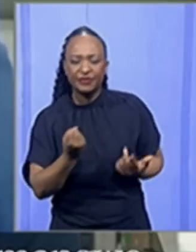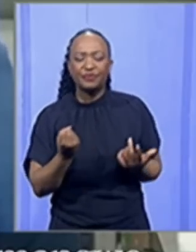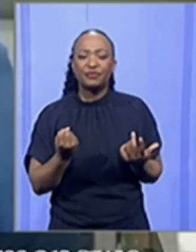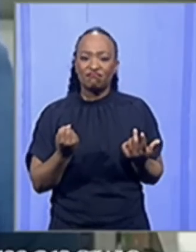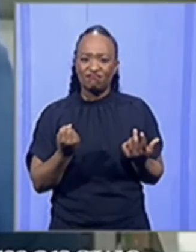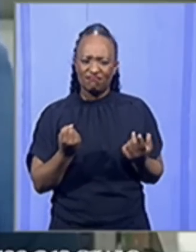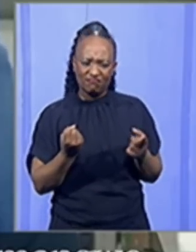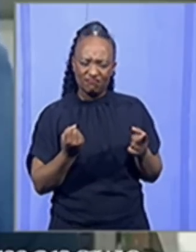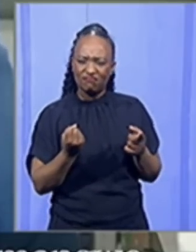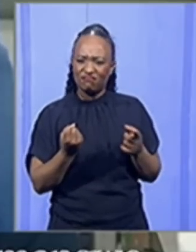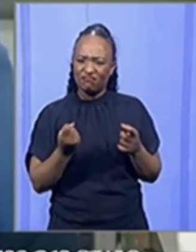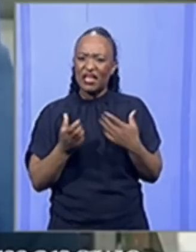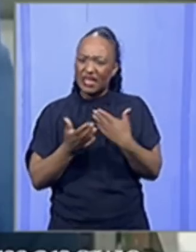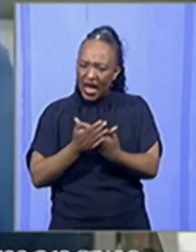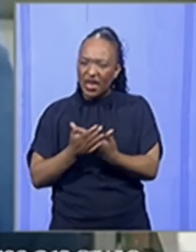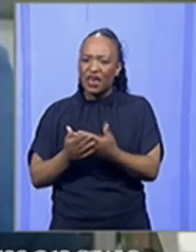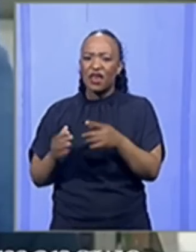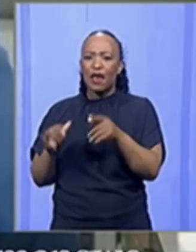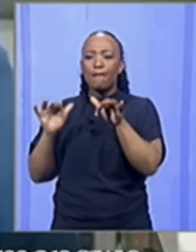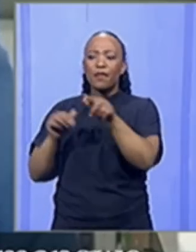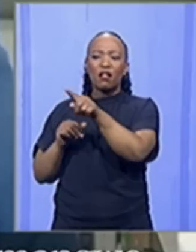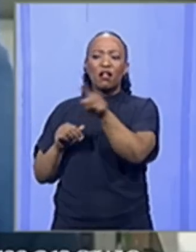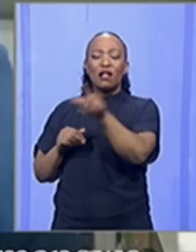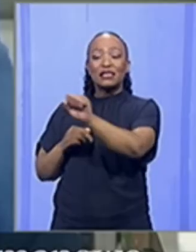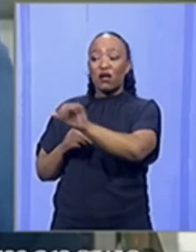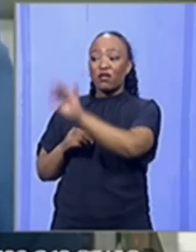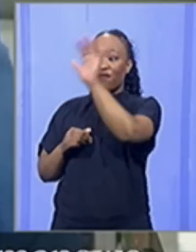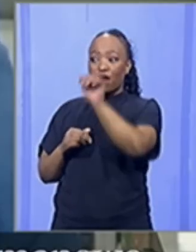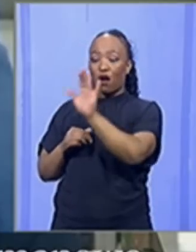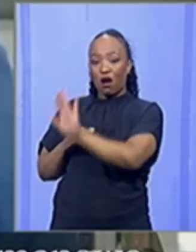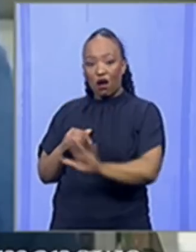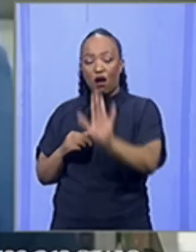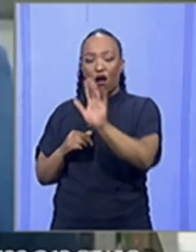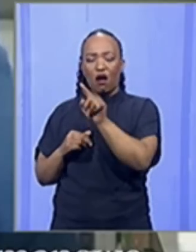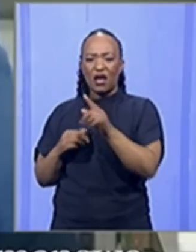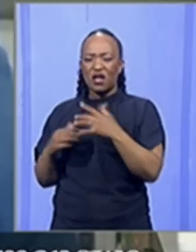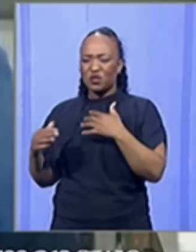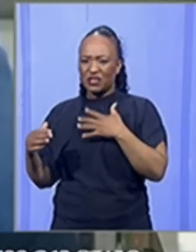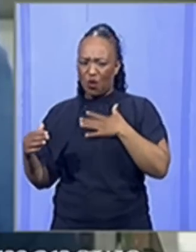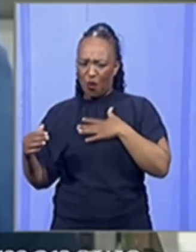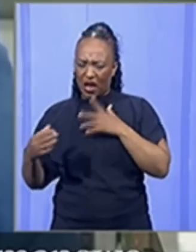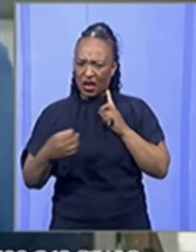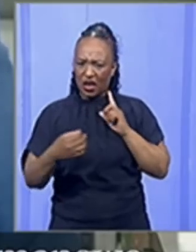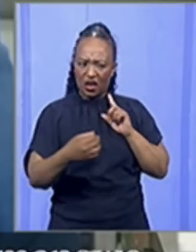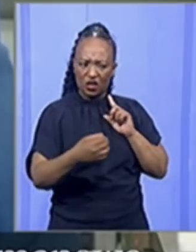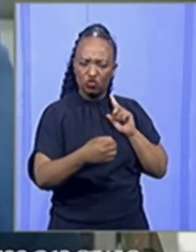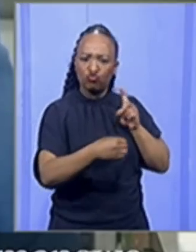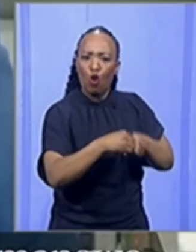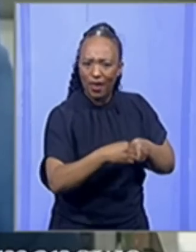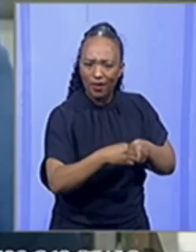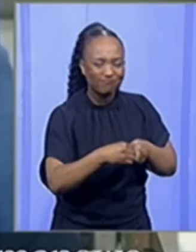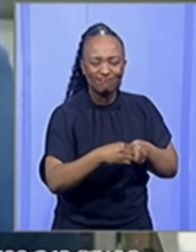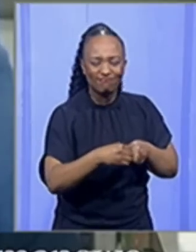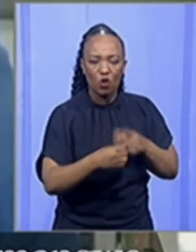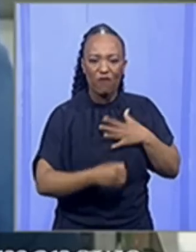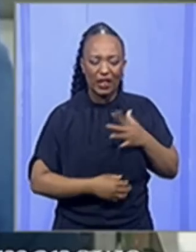to discourage ordinary citizens to join this party because what we see